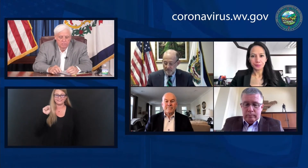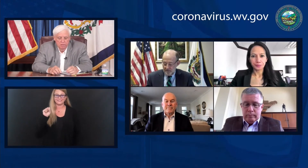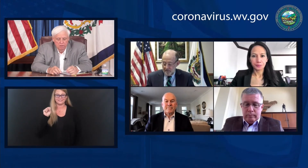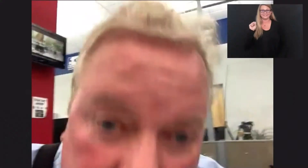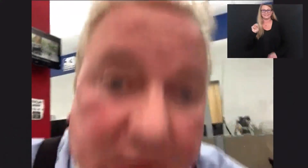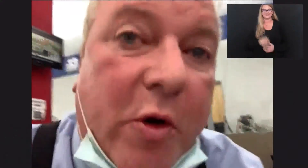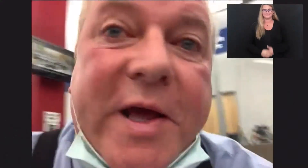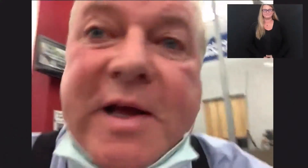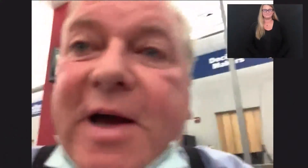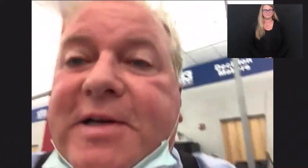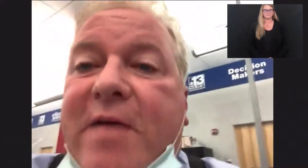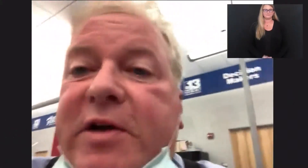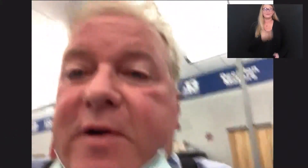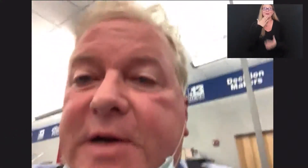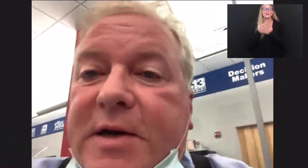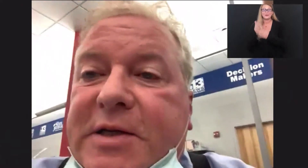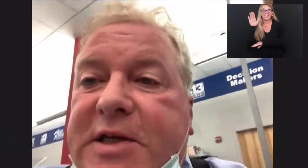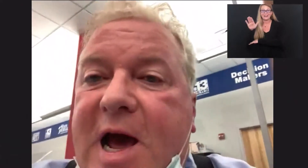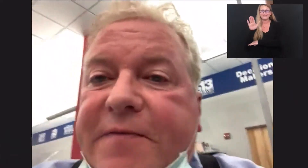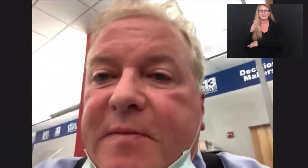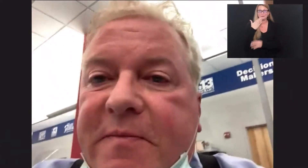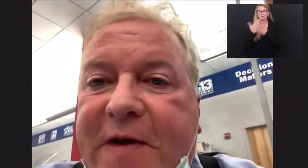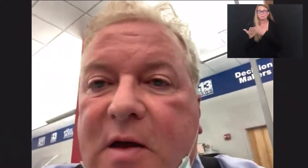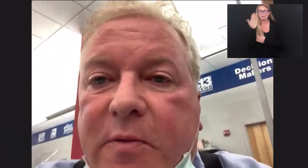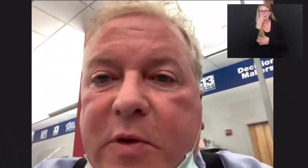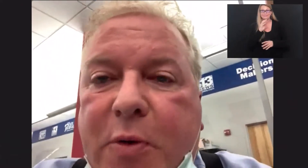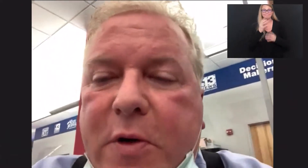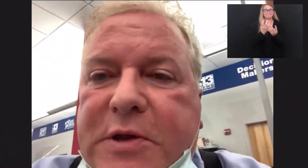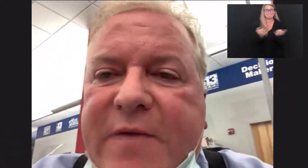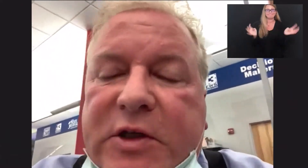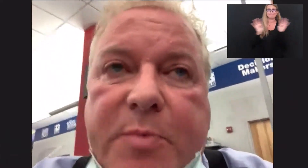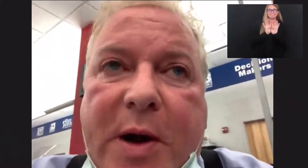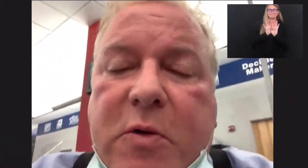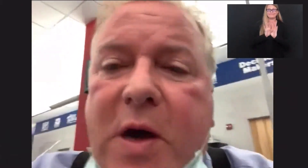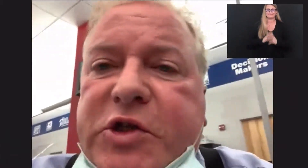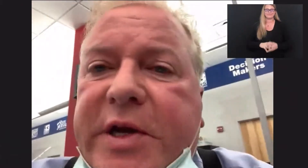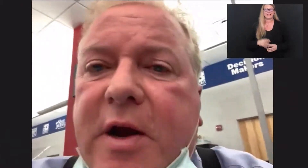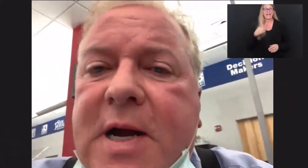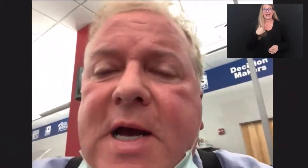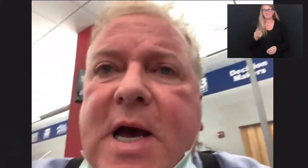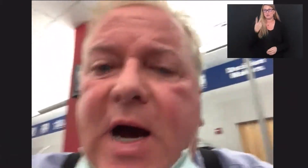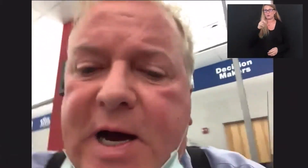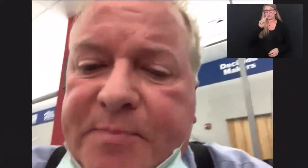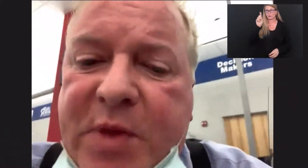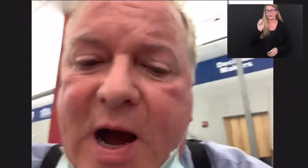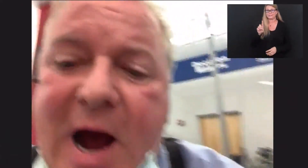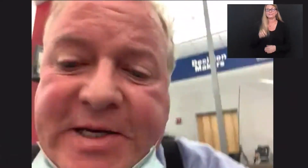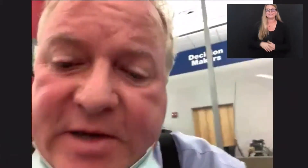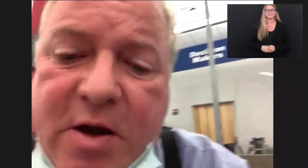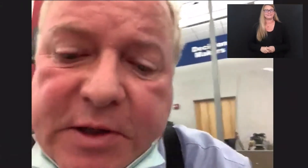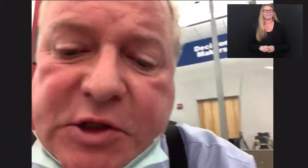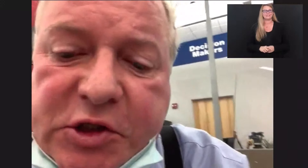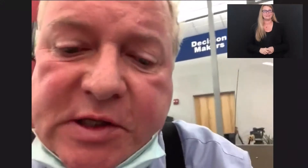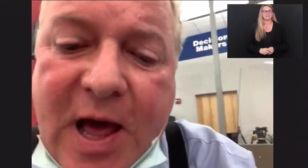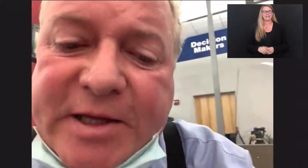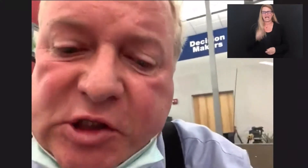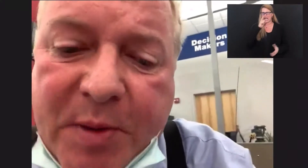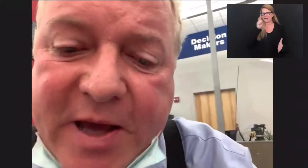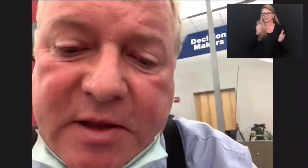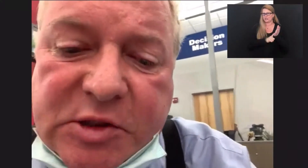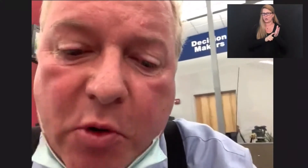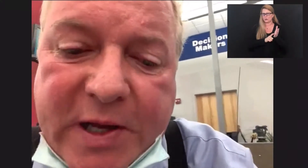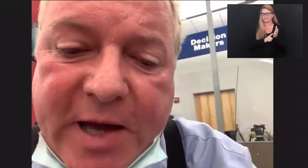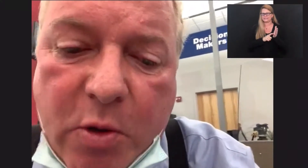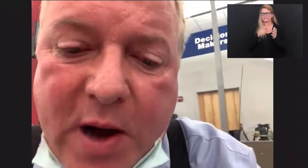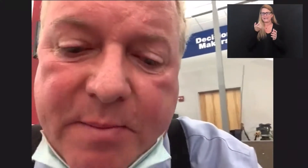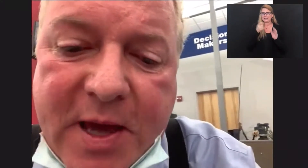Good afternoon or good morning, Governor and staff and fellow reporters. I have a two-part question here. I did notice a slight